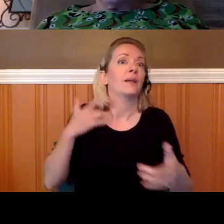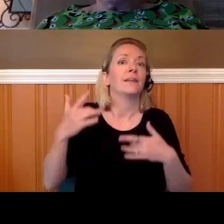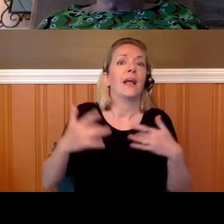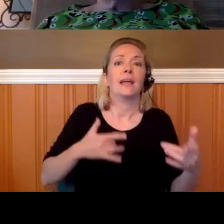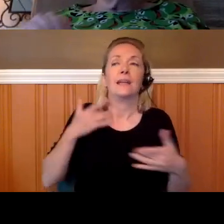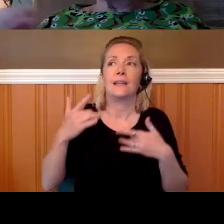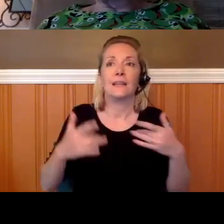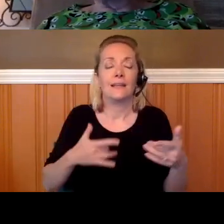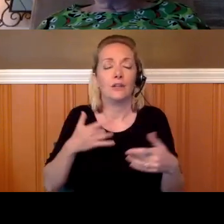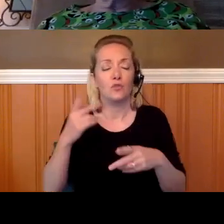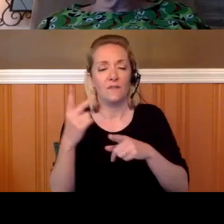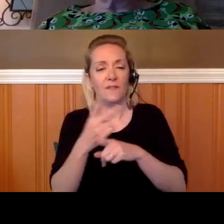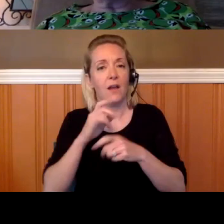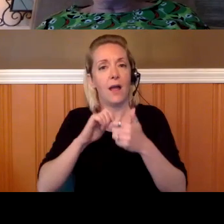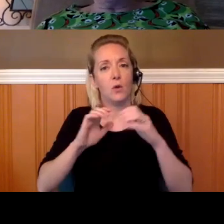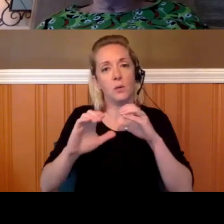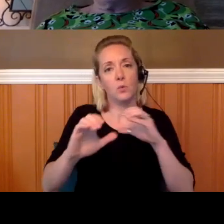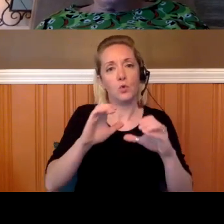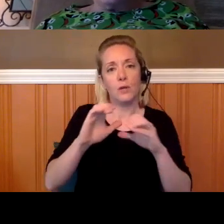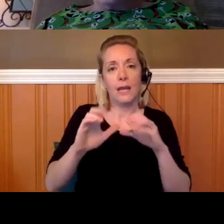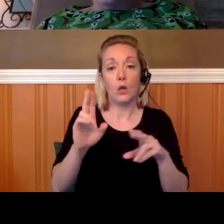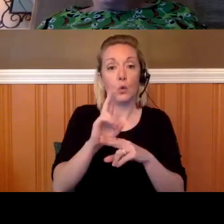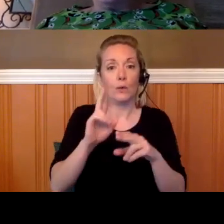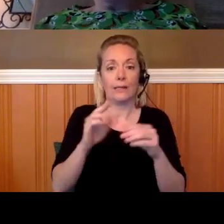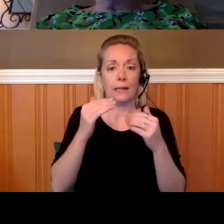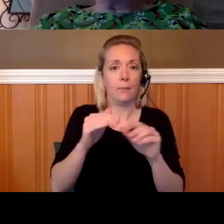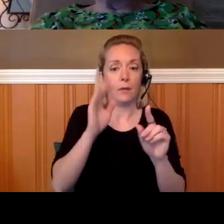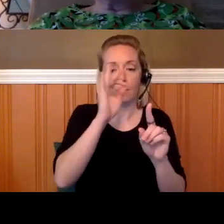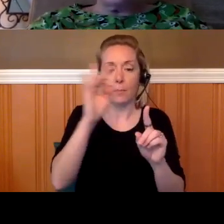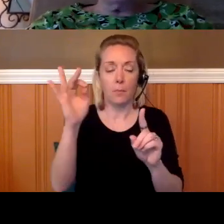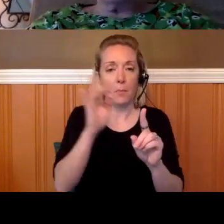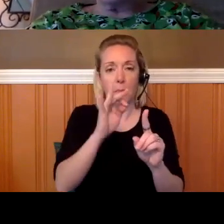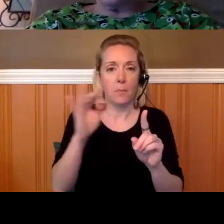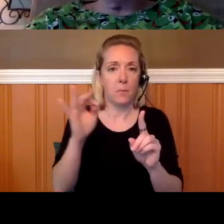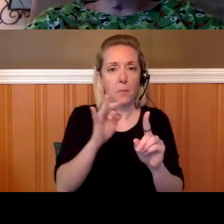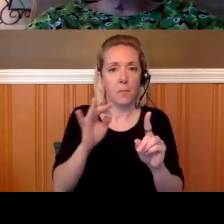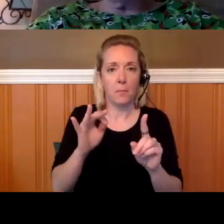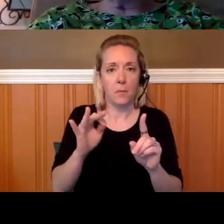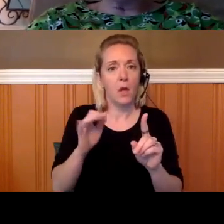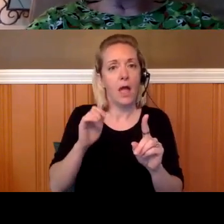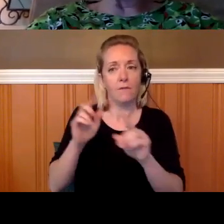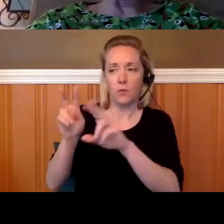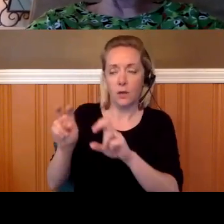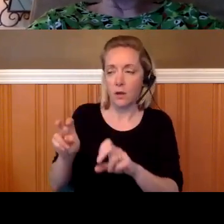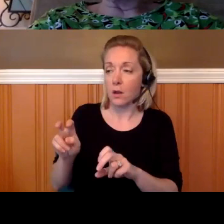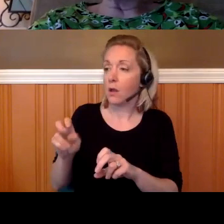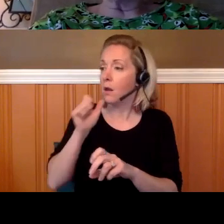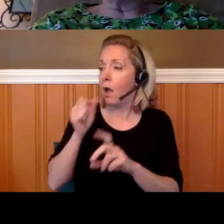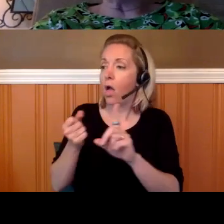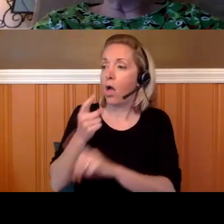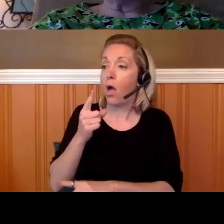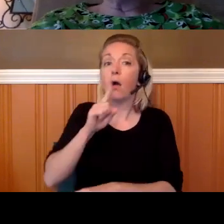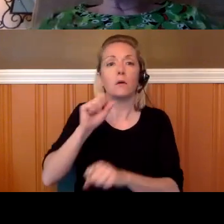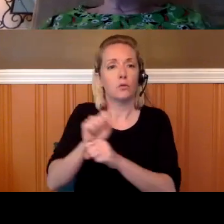she had. And I didn't take her comments as off topic. It's like, okay, you're really communicating with